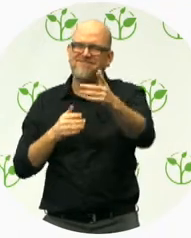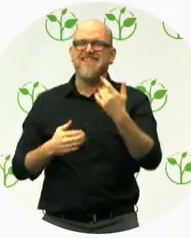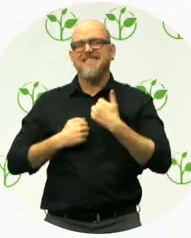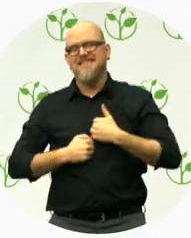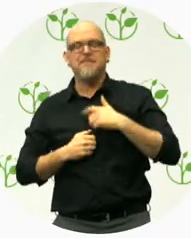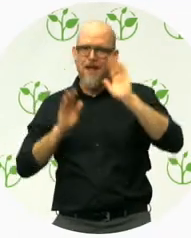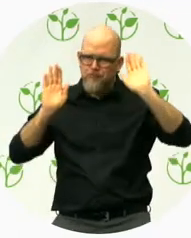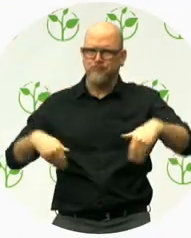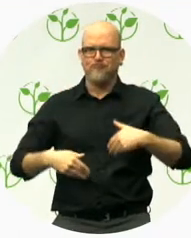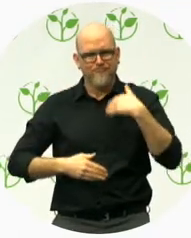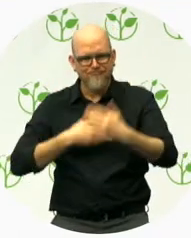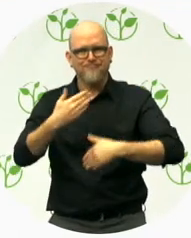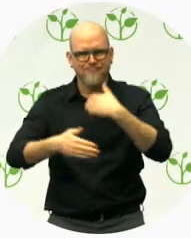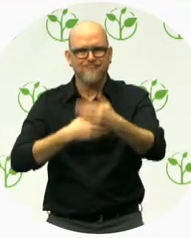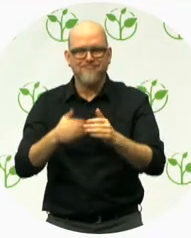know me,